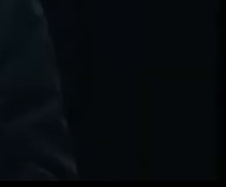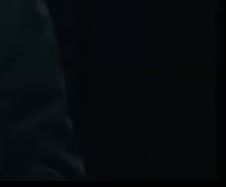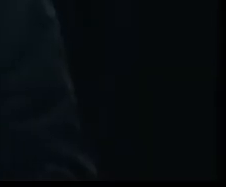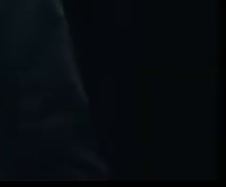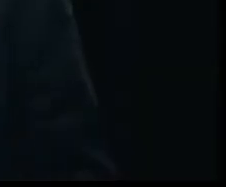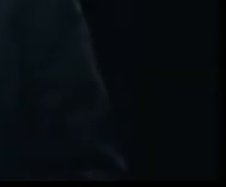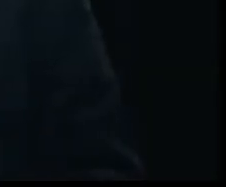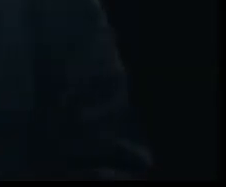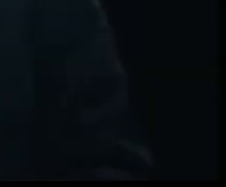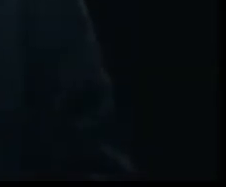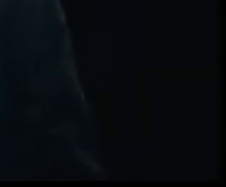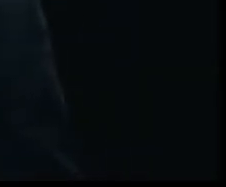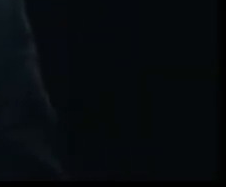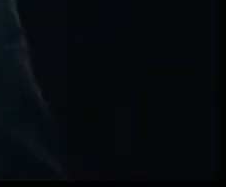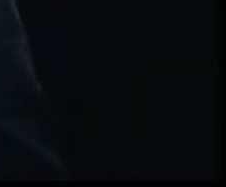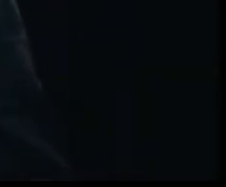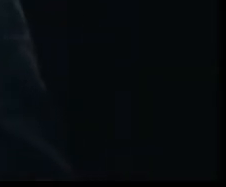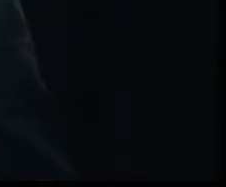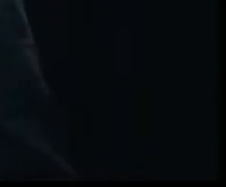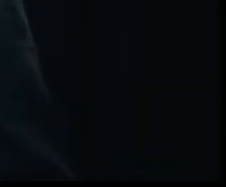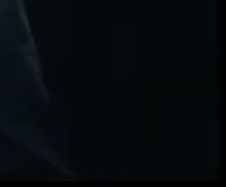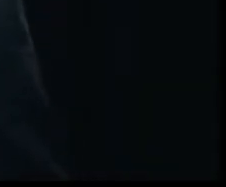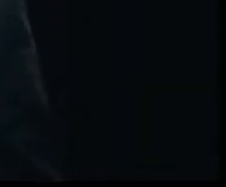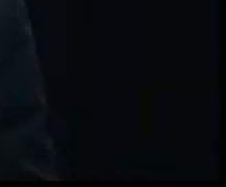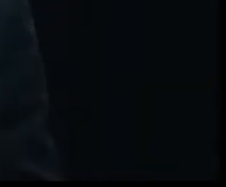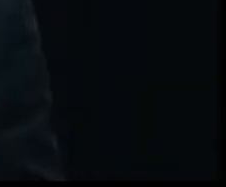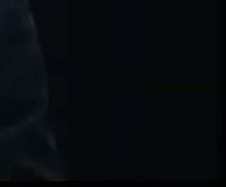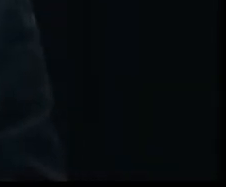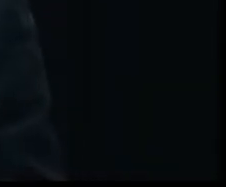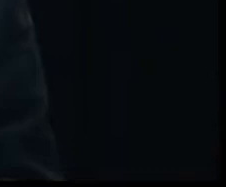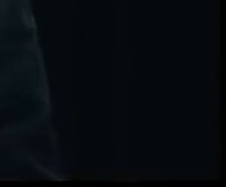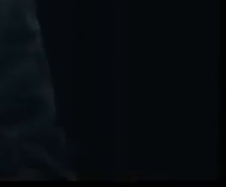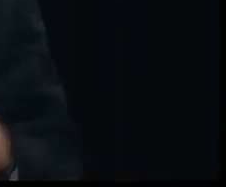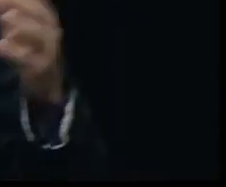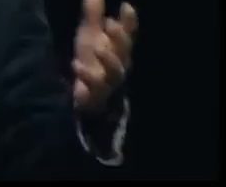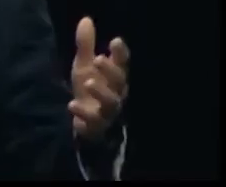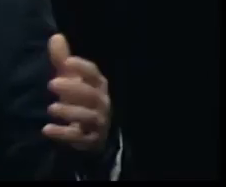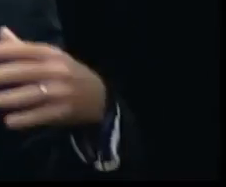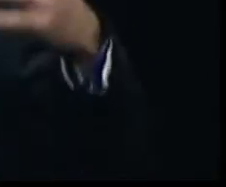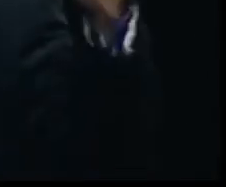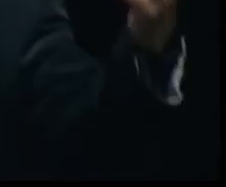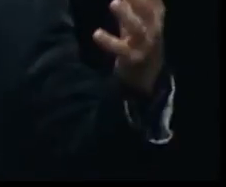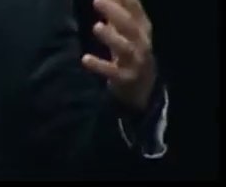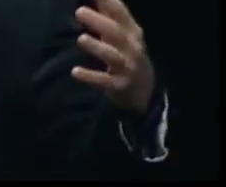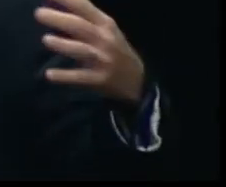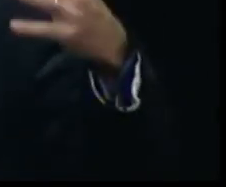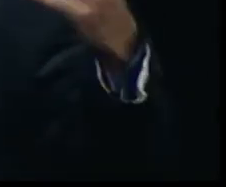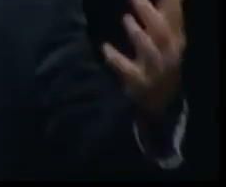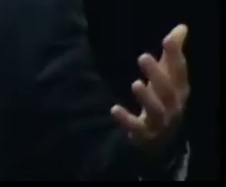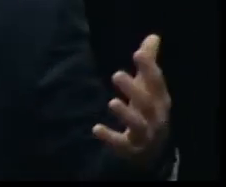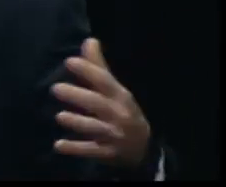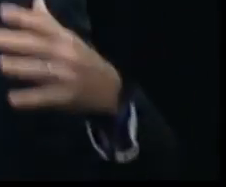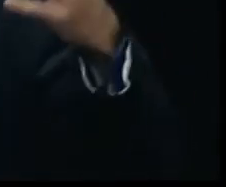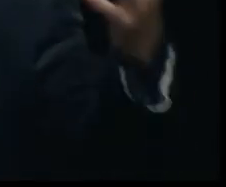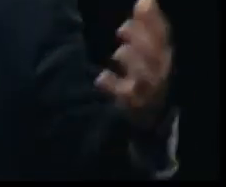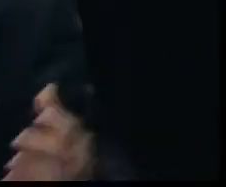On. We've now got our next panel and open mic session. This is on economic opportunities. You'll be familiar with the format now. We have